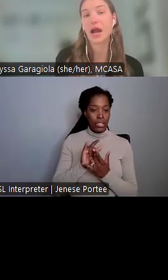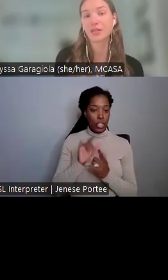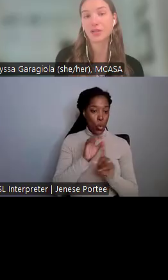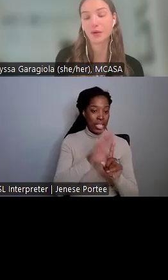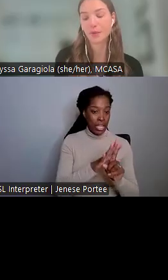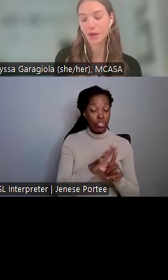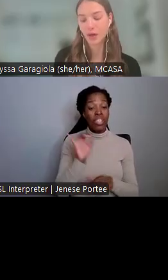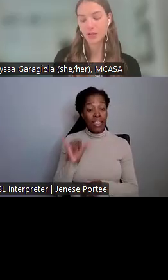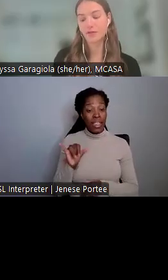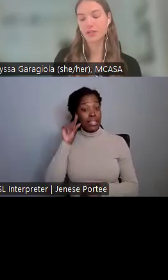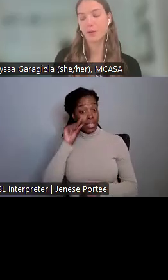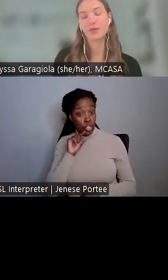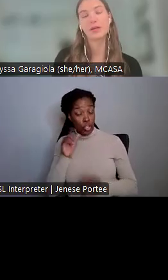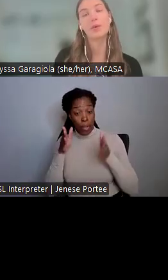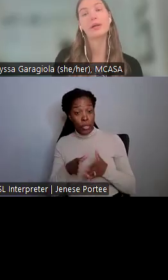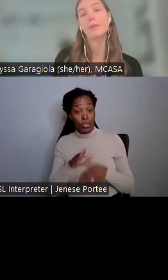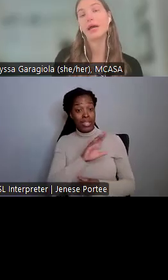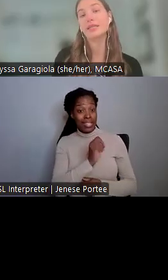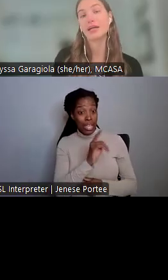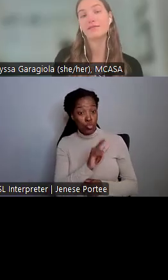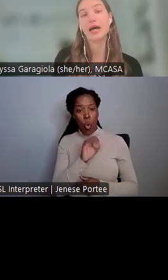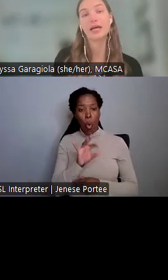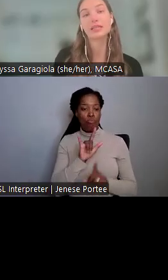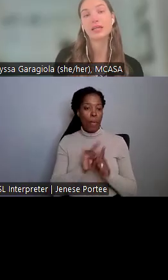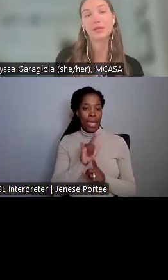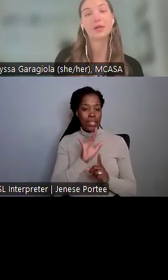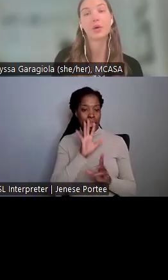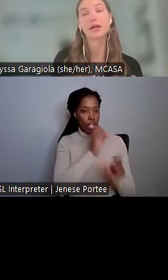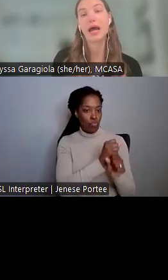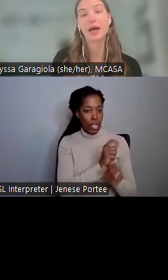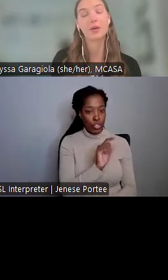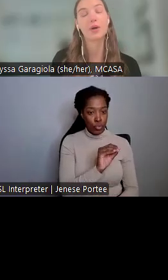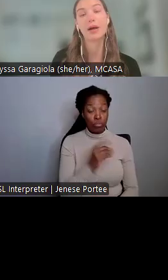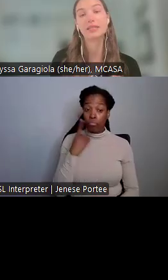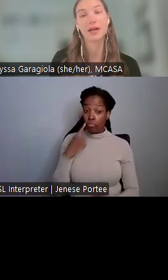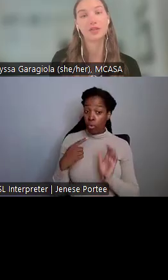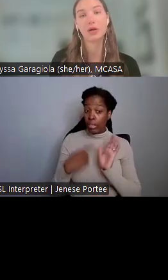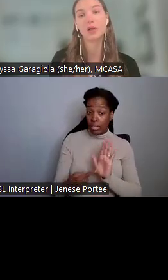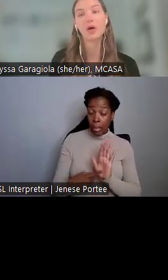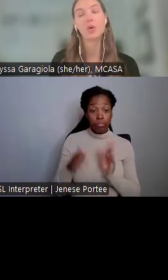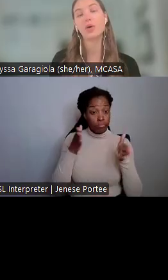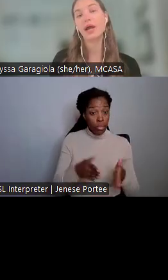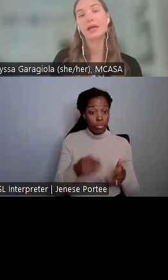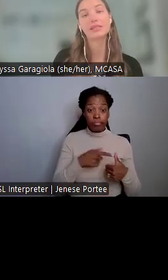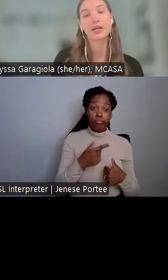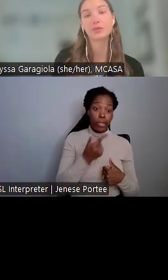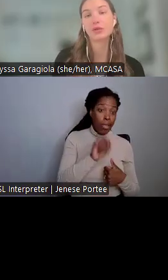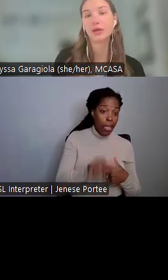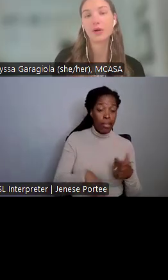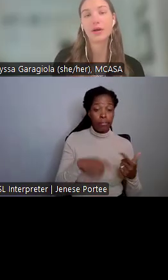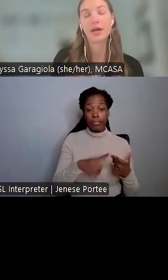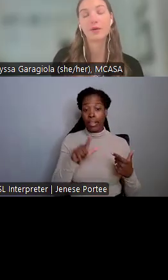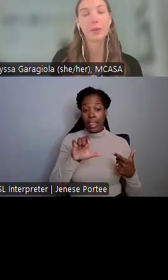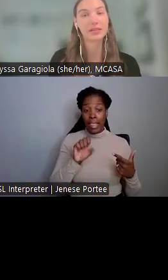romantically attracted to. So for example, someone may identify as lesbian or gay or bisexual or